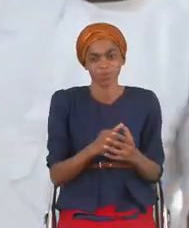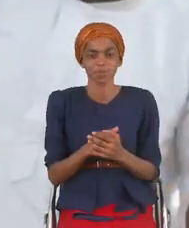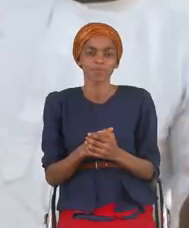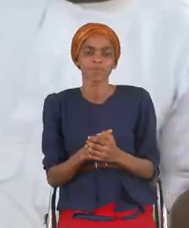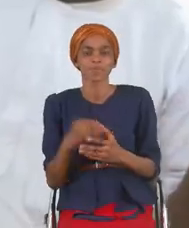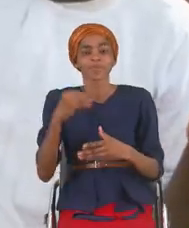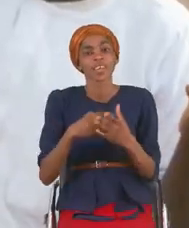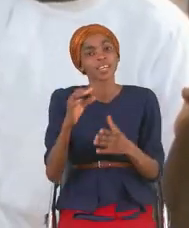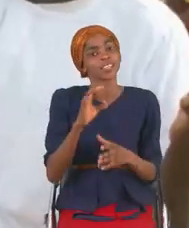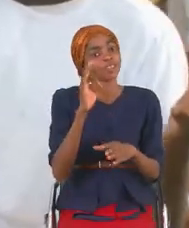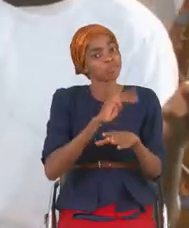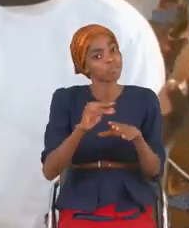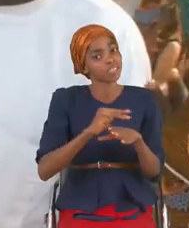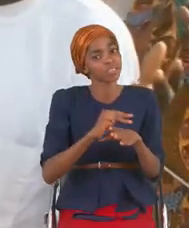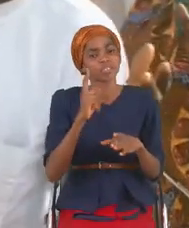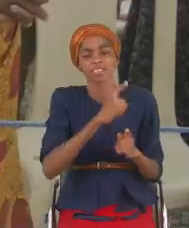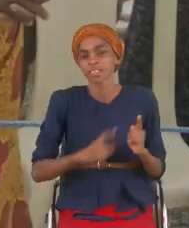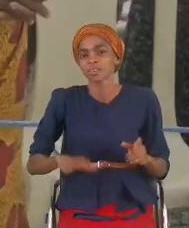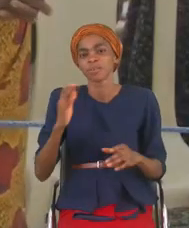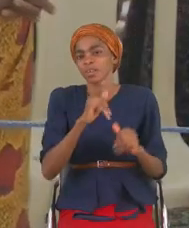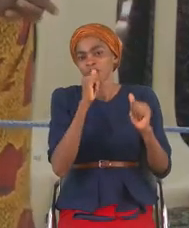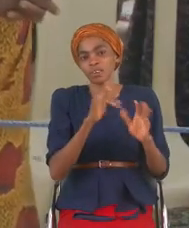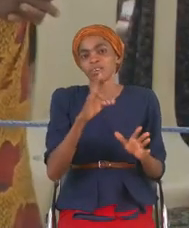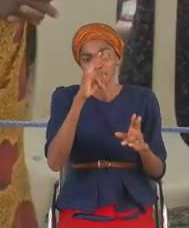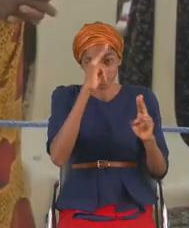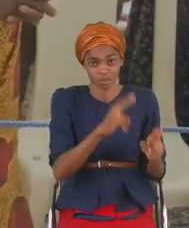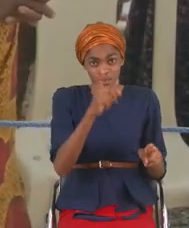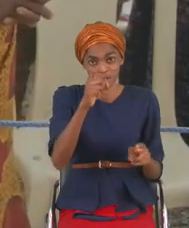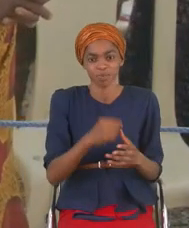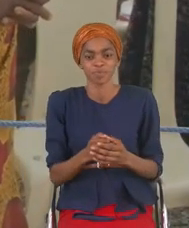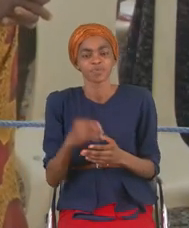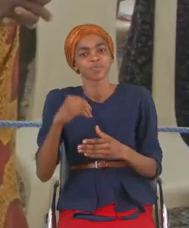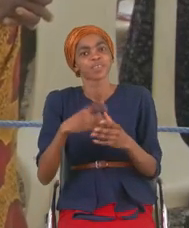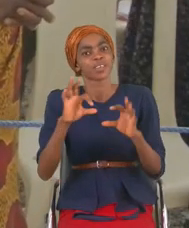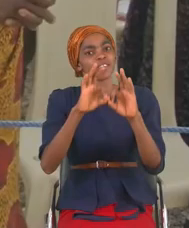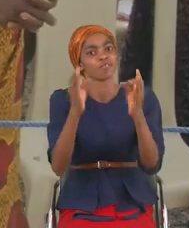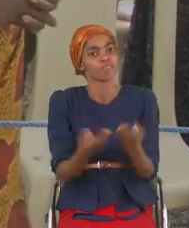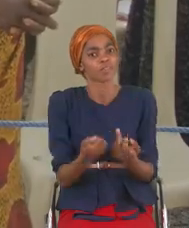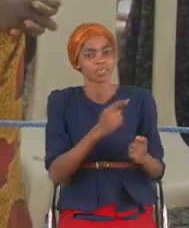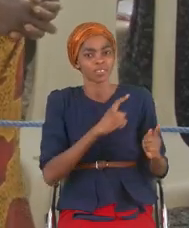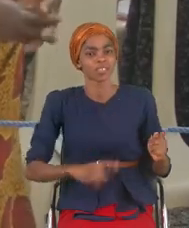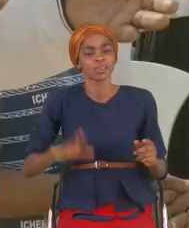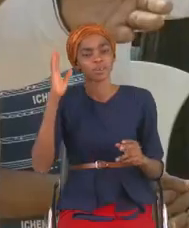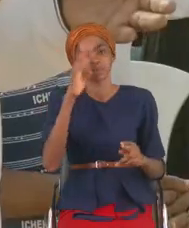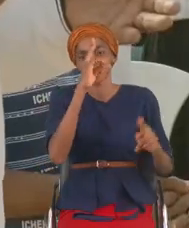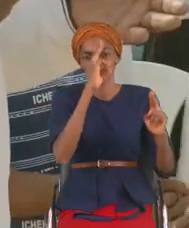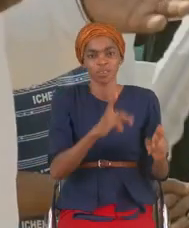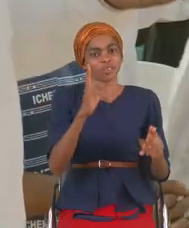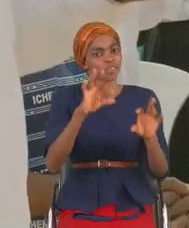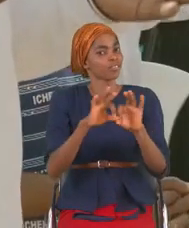in your ministry the lord will honor you in your family the lord will honor your